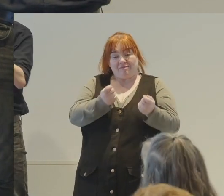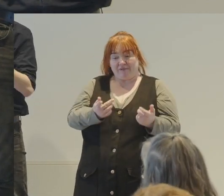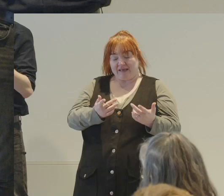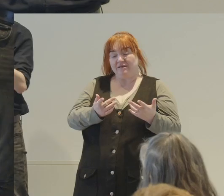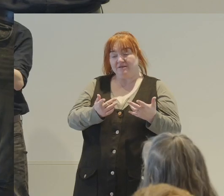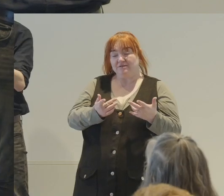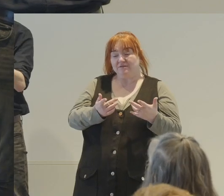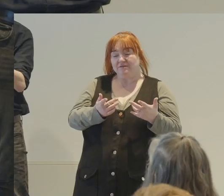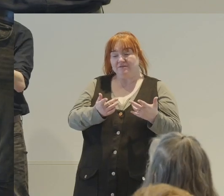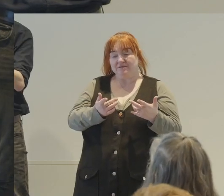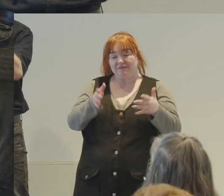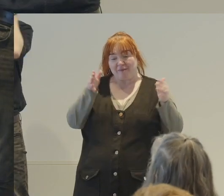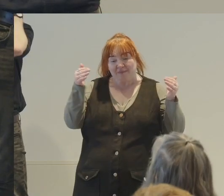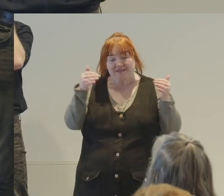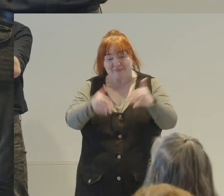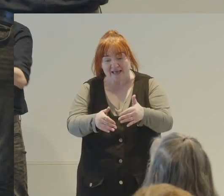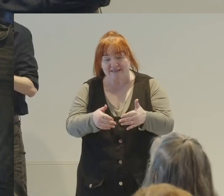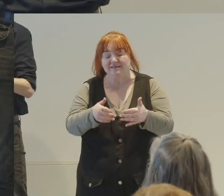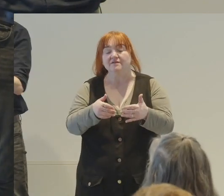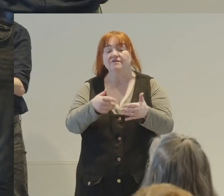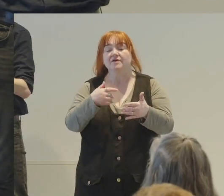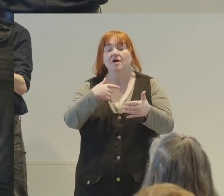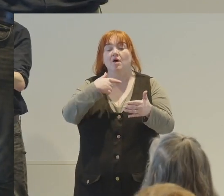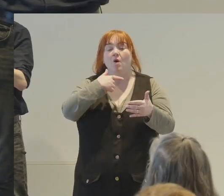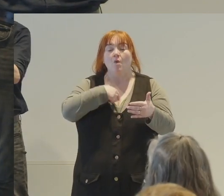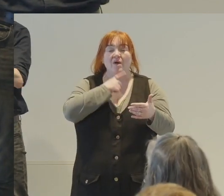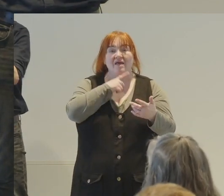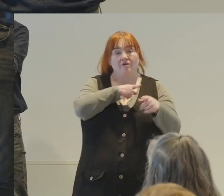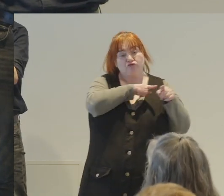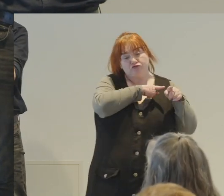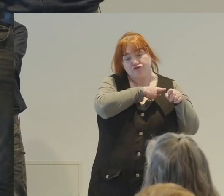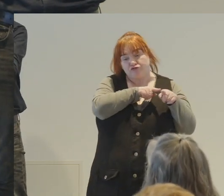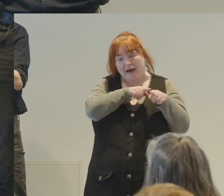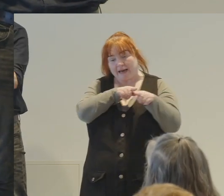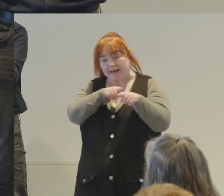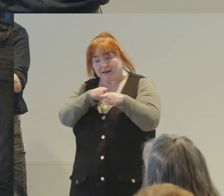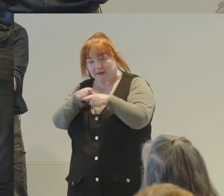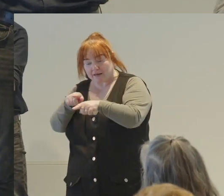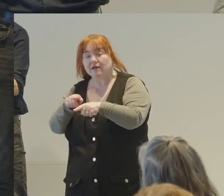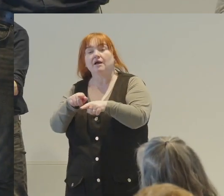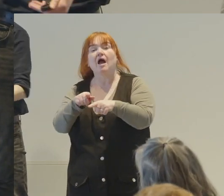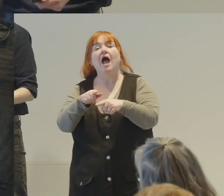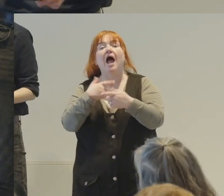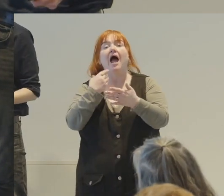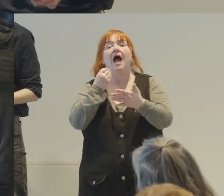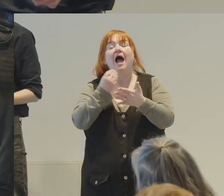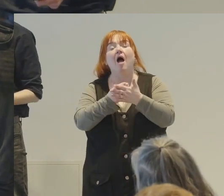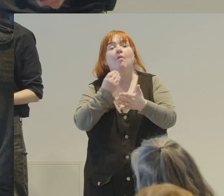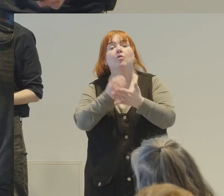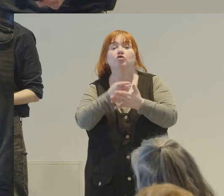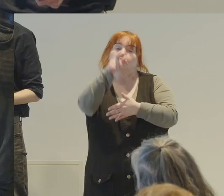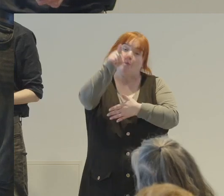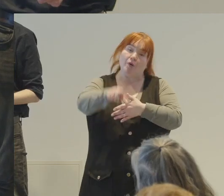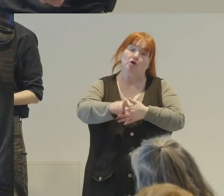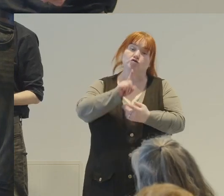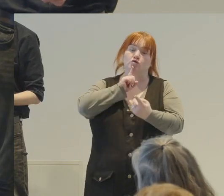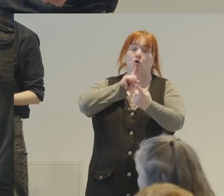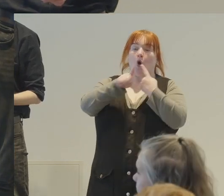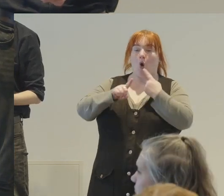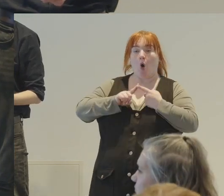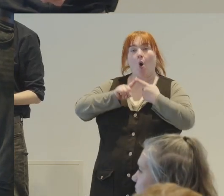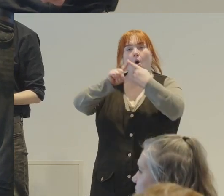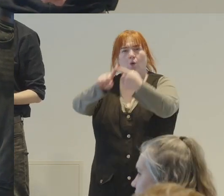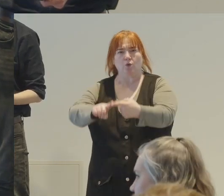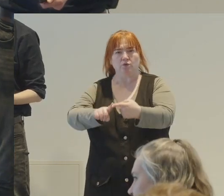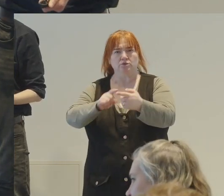off the oldest invoice, as it were, and we kind of keep a track of how much somebody is owed and pay it off as they go. Does that answer the